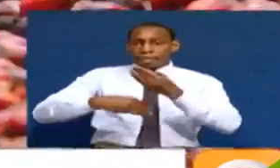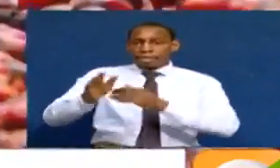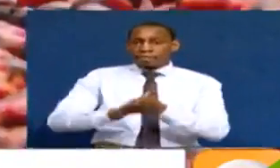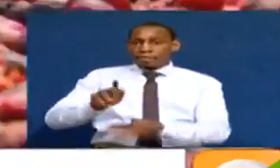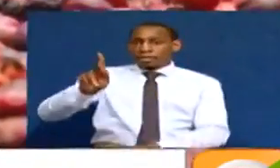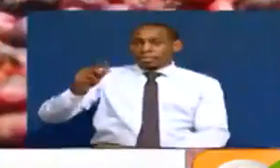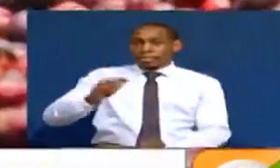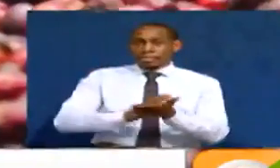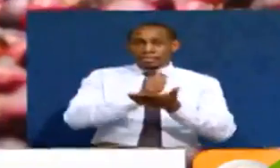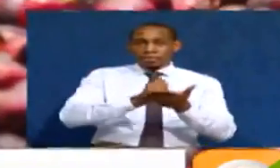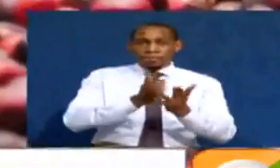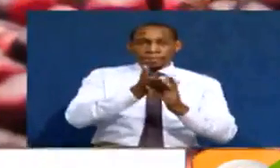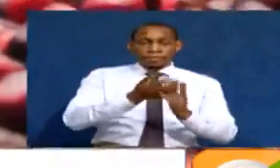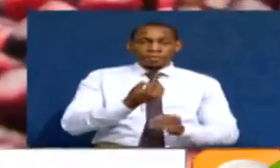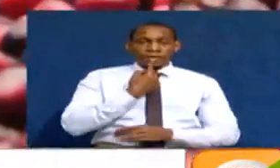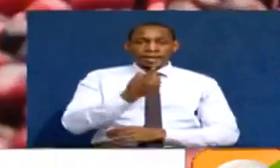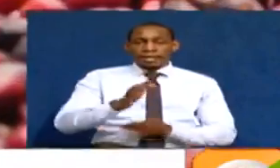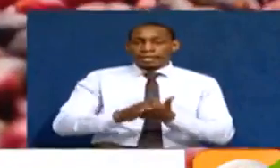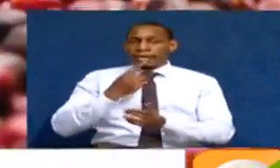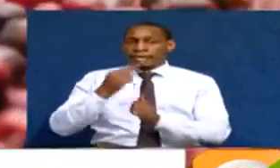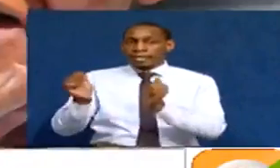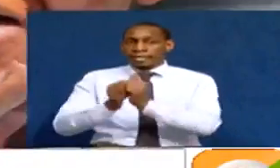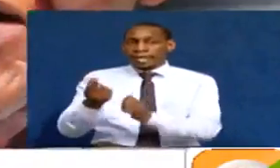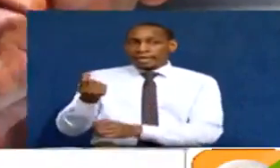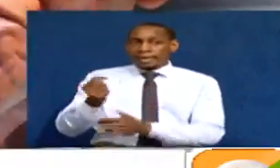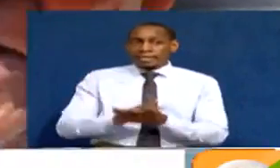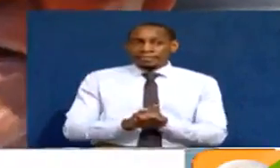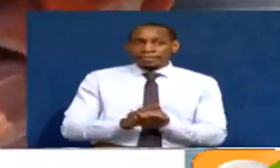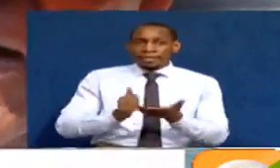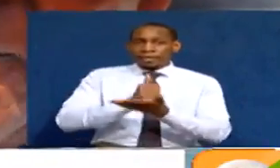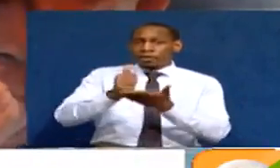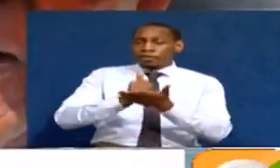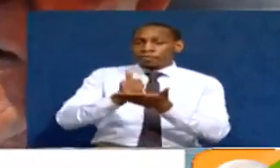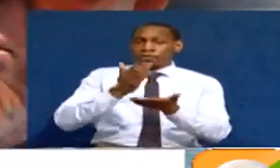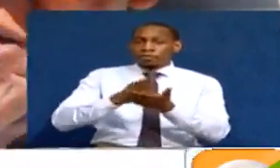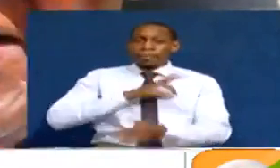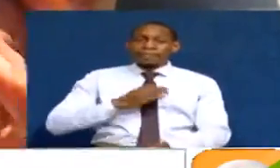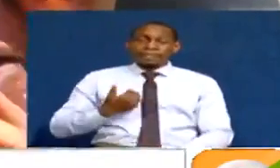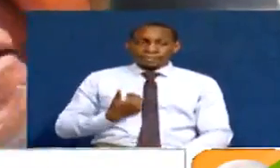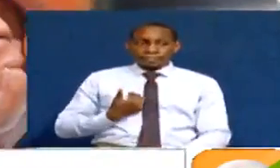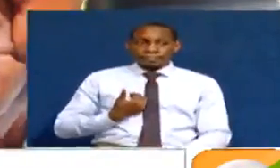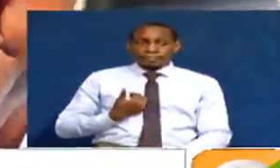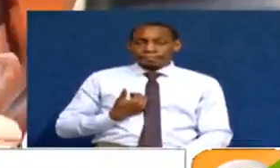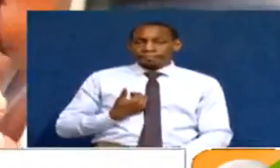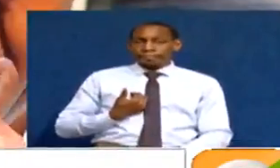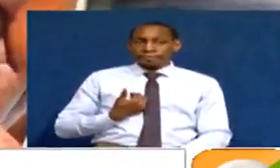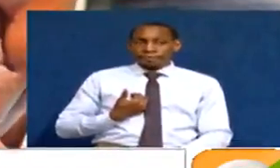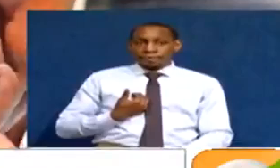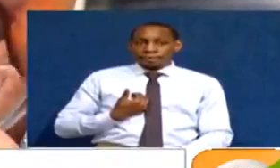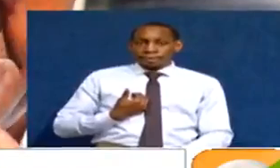his coffee at between 100 and 110 shillings. Kahawa iko pesa. Unaweza, you